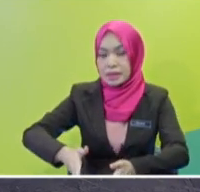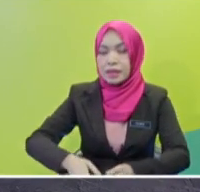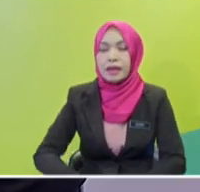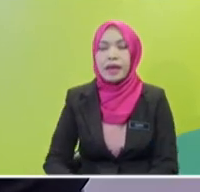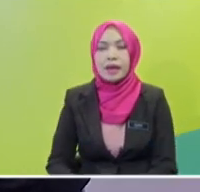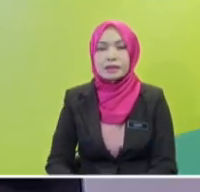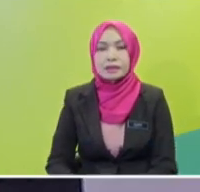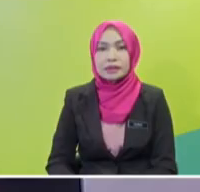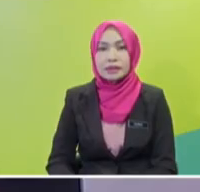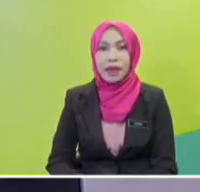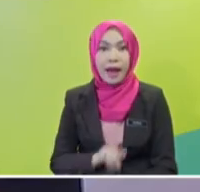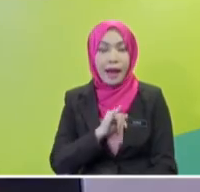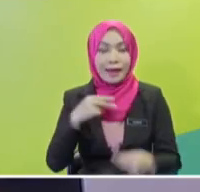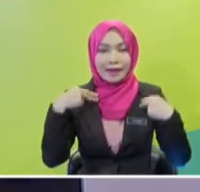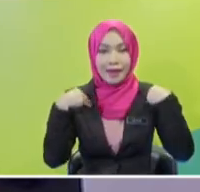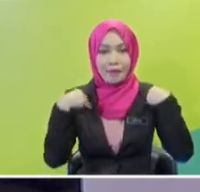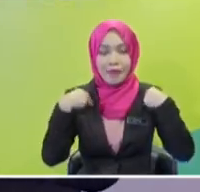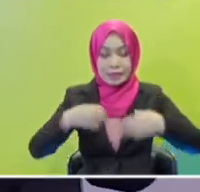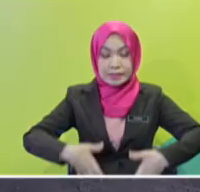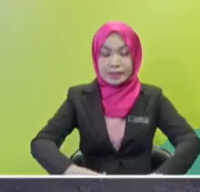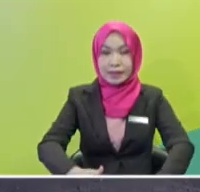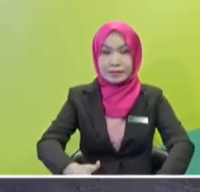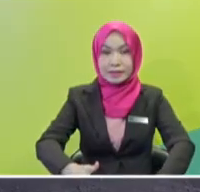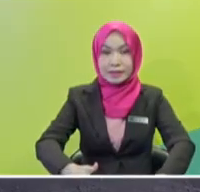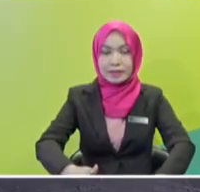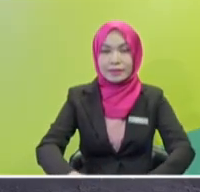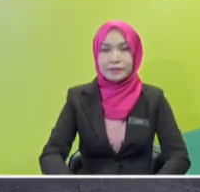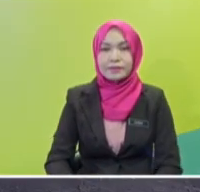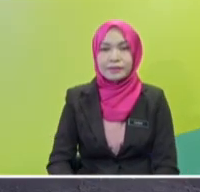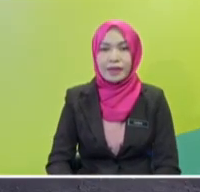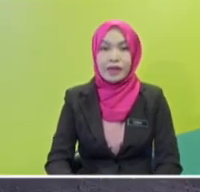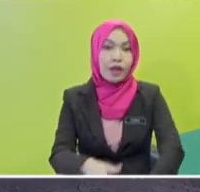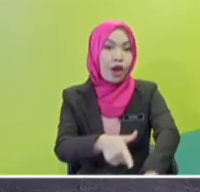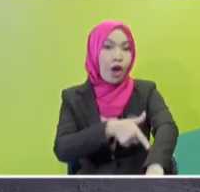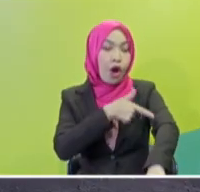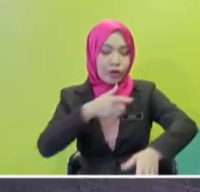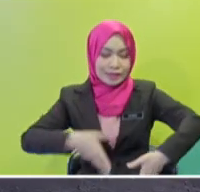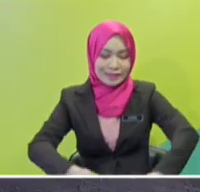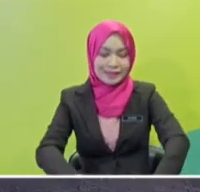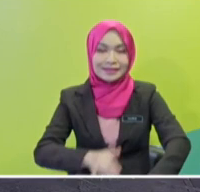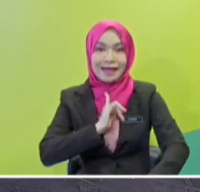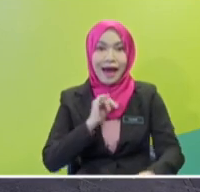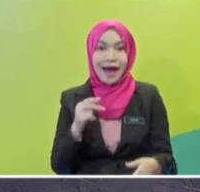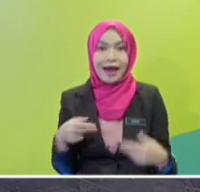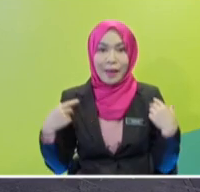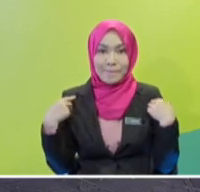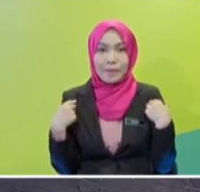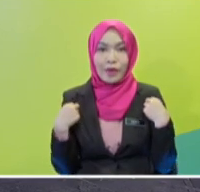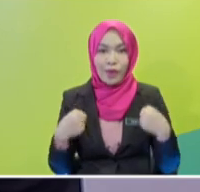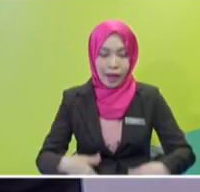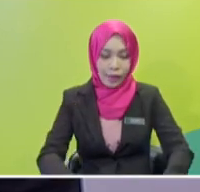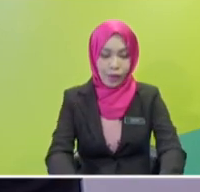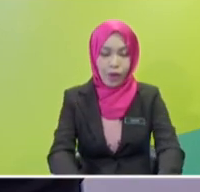skirt. Skirt. Yes. I'm wearing a long skirt. Ah, yes. Yes. Okay, skirt start with the